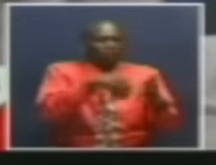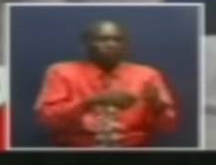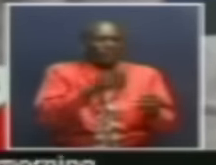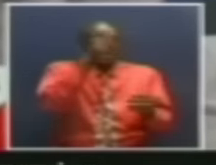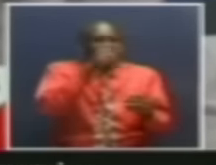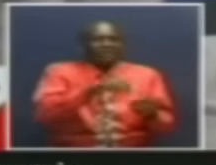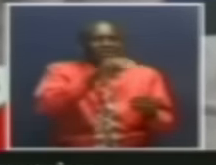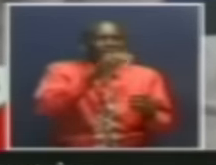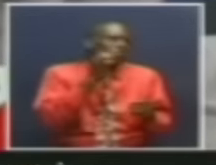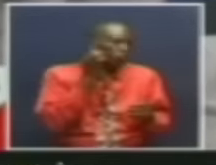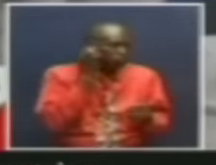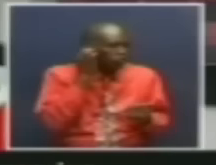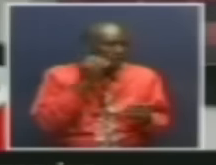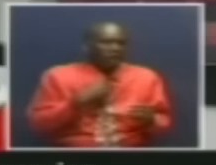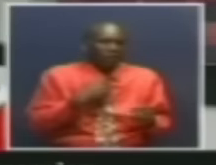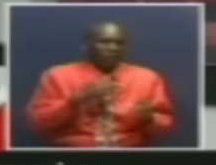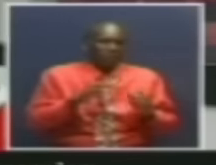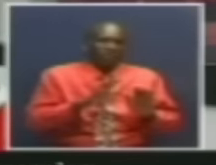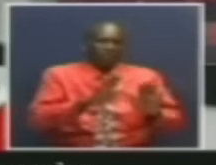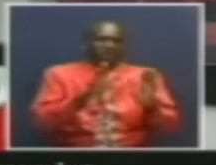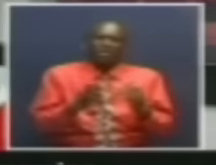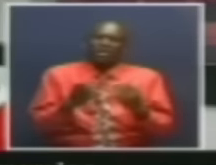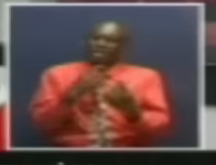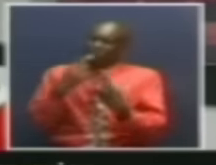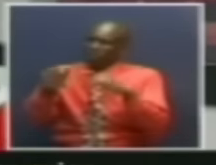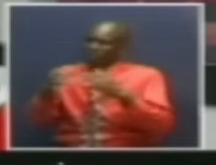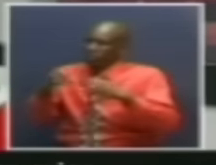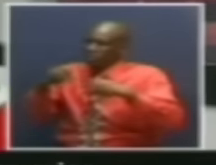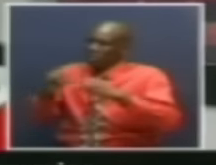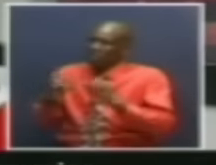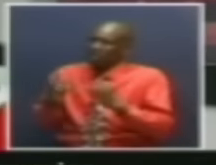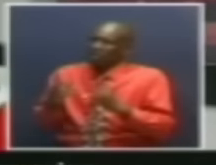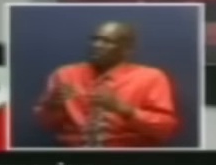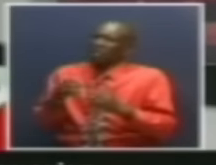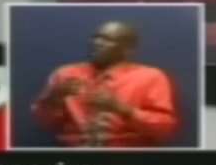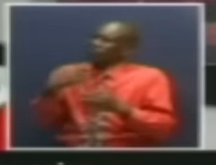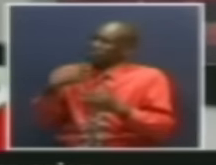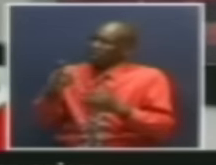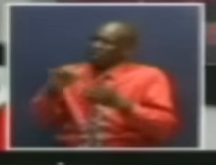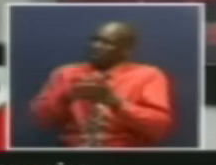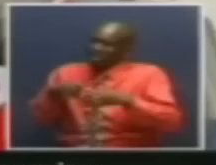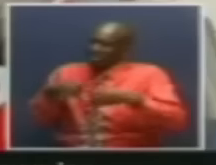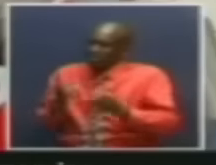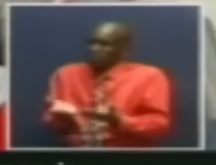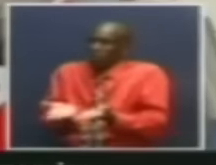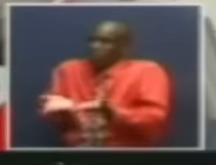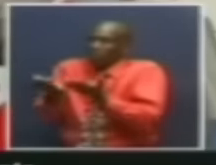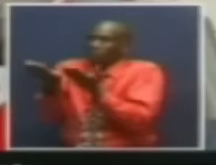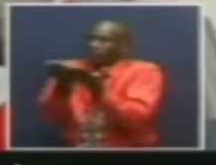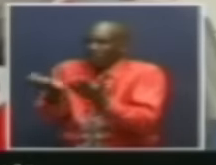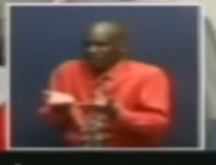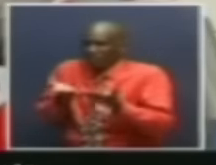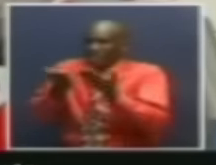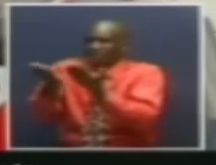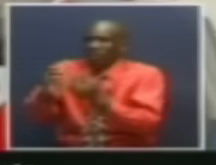Justice Mutunga has left. Well, he has spoken about the attempt or intent, rather, of improving service delivery to